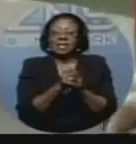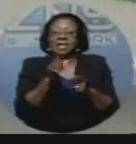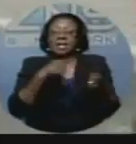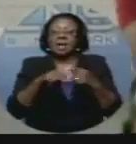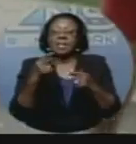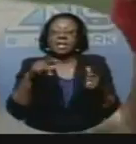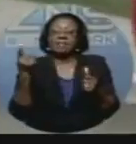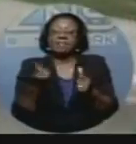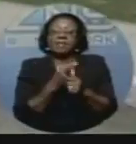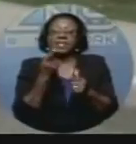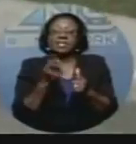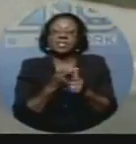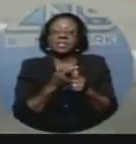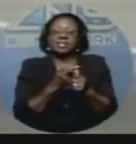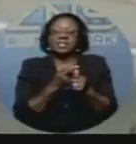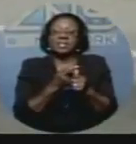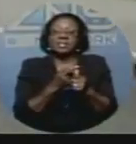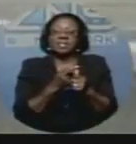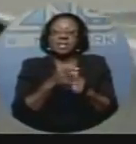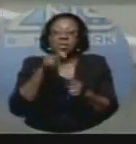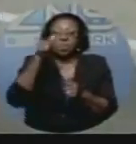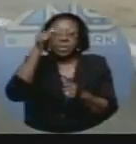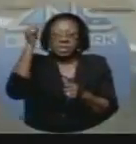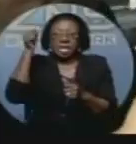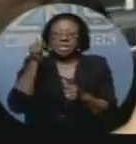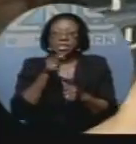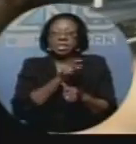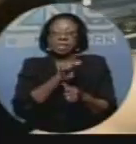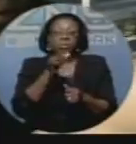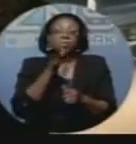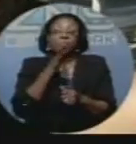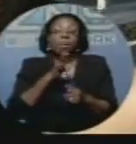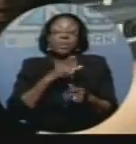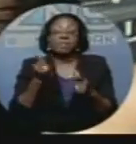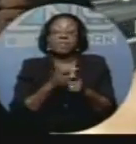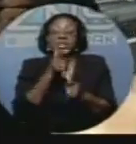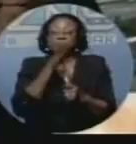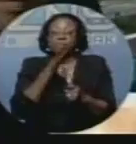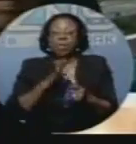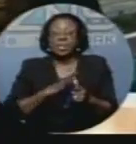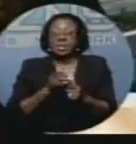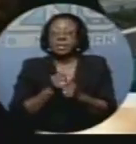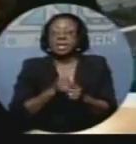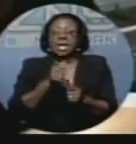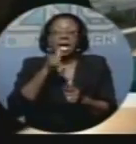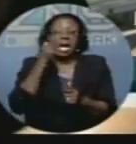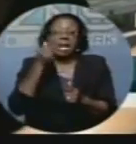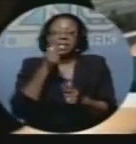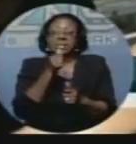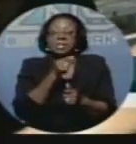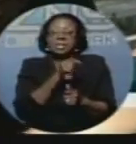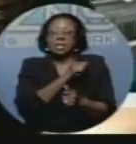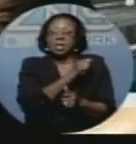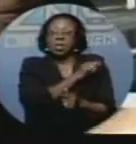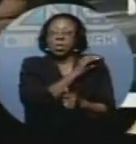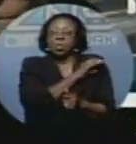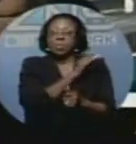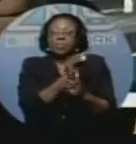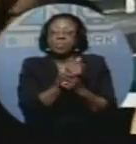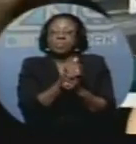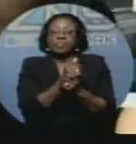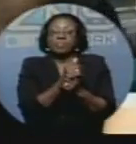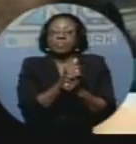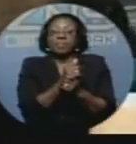coming in first in the ladies' full marathon was Angela Cobb. I thought today was amazing. The weather was perfect. There's no